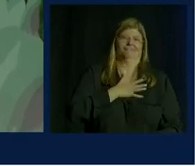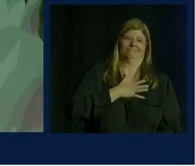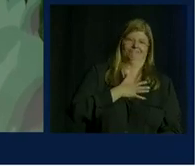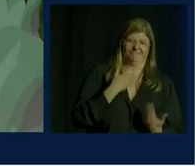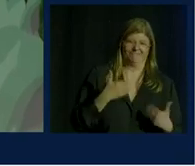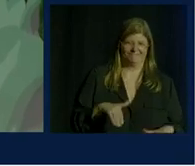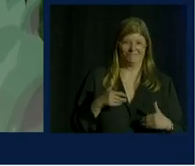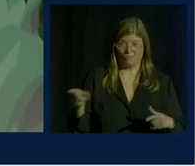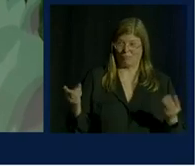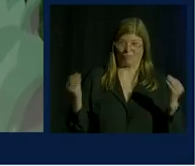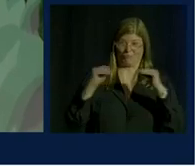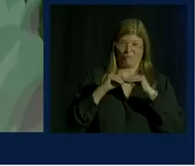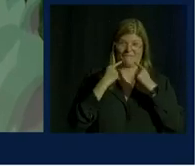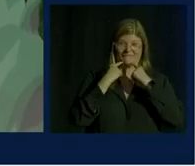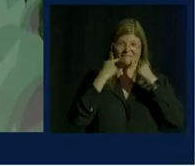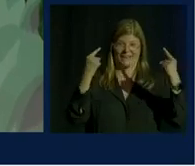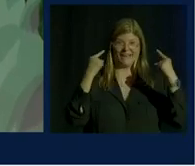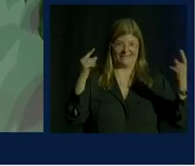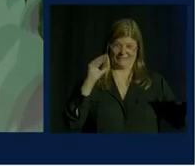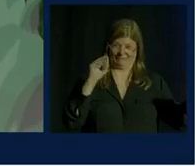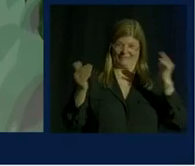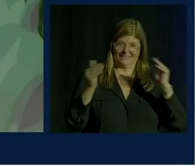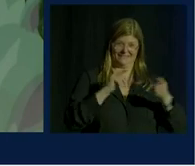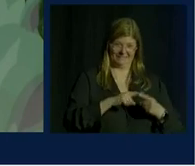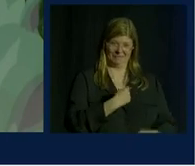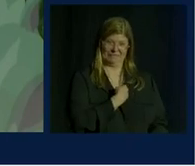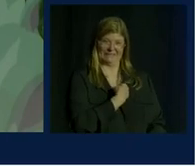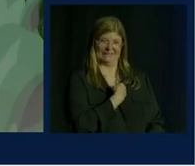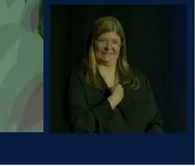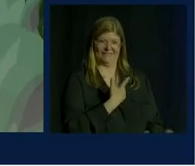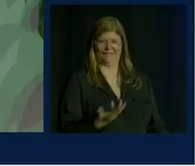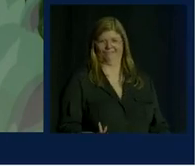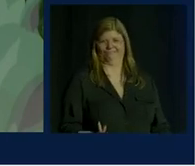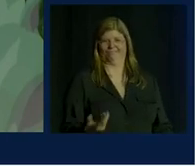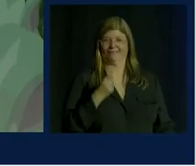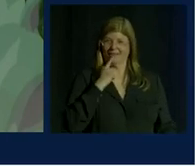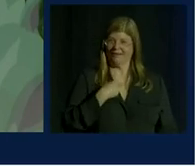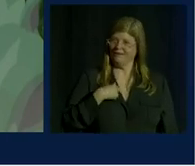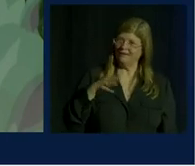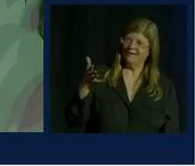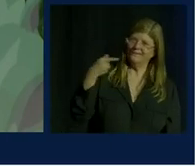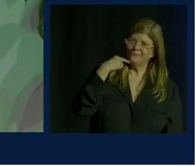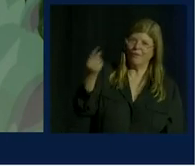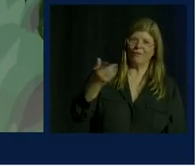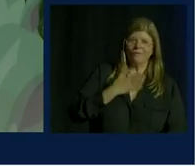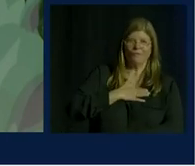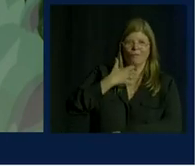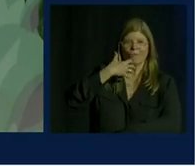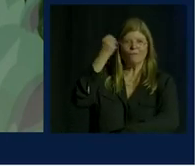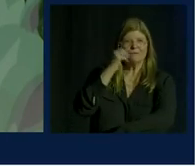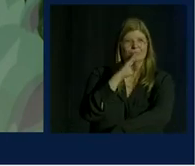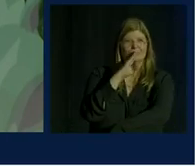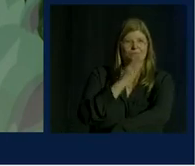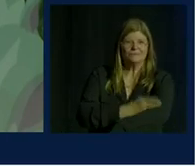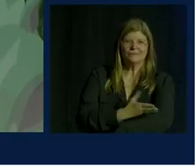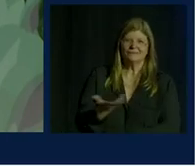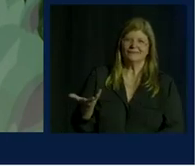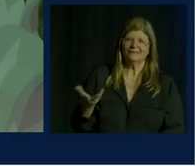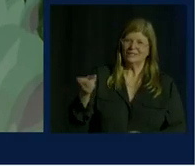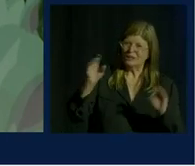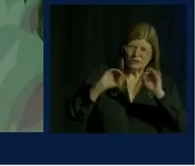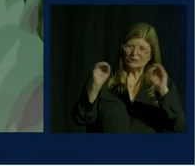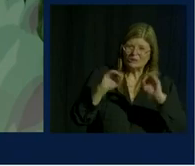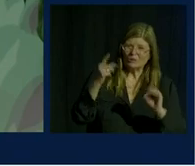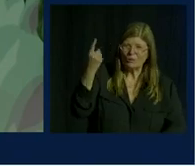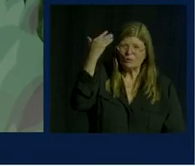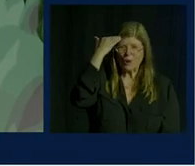And when I told them, my oldest, Naya, who is now 12, she was like, of course, Dad, you're lame. We're more popular